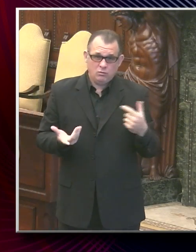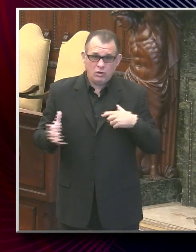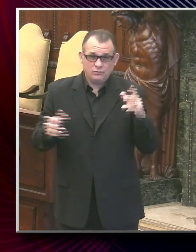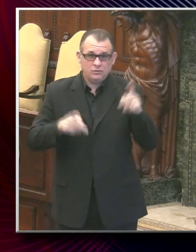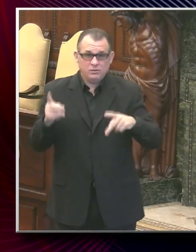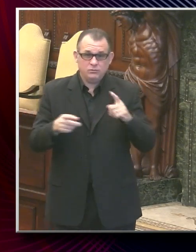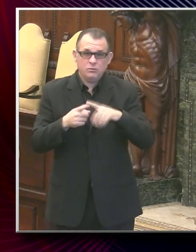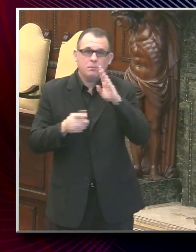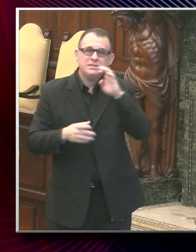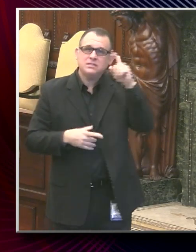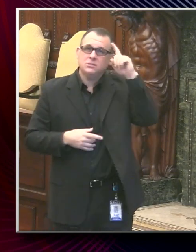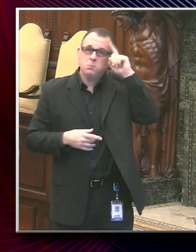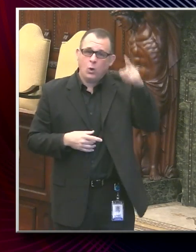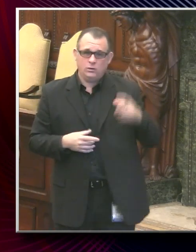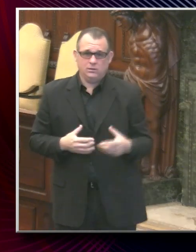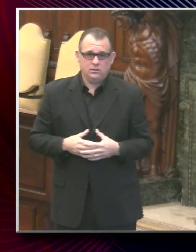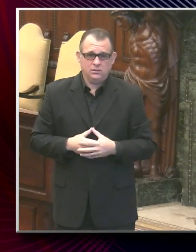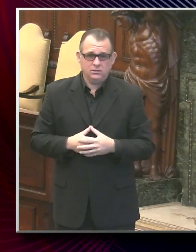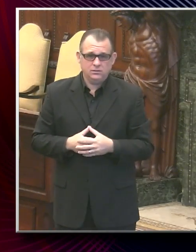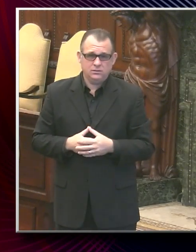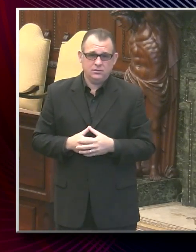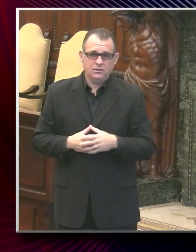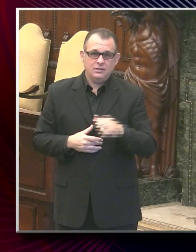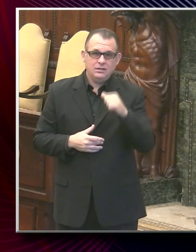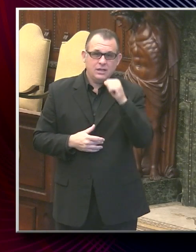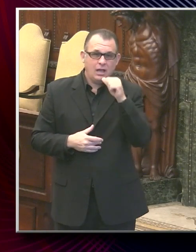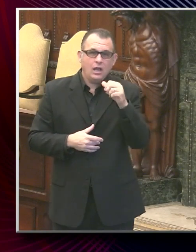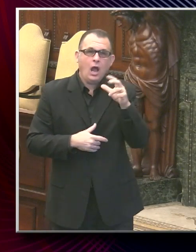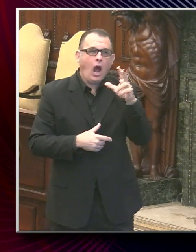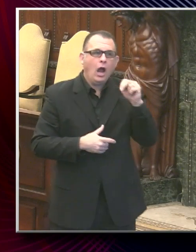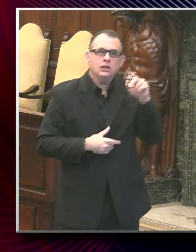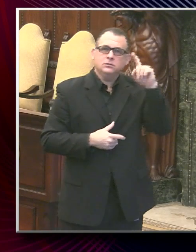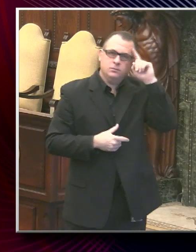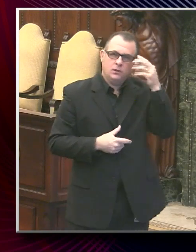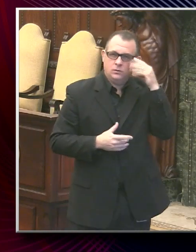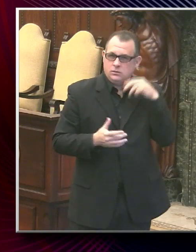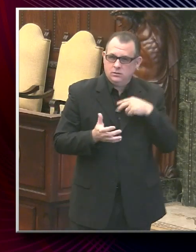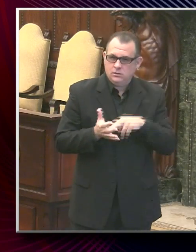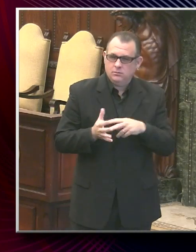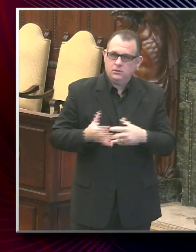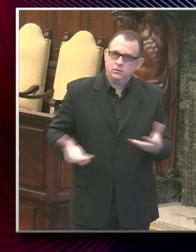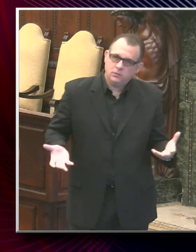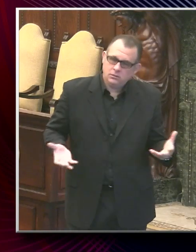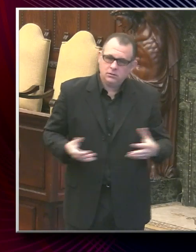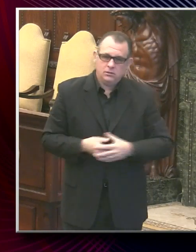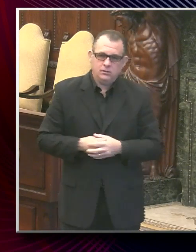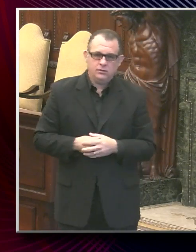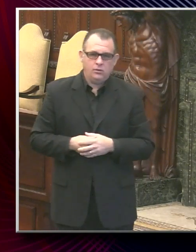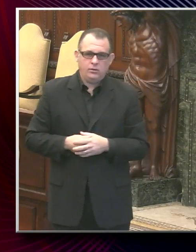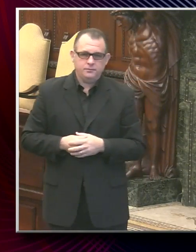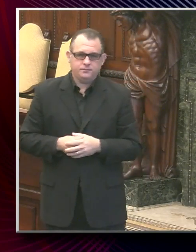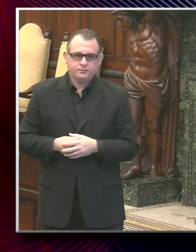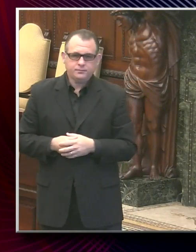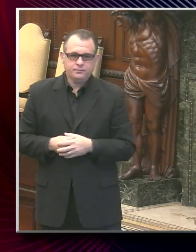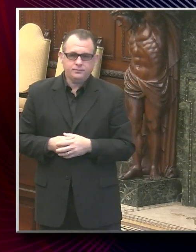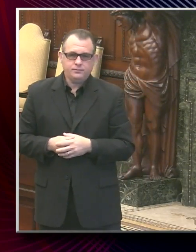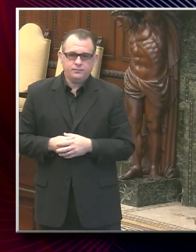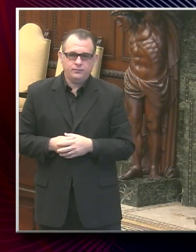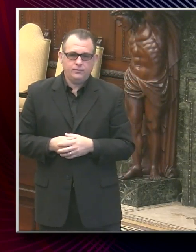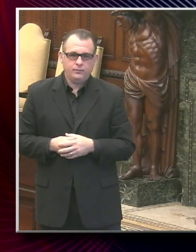to be smart and not unsmart, and don't do these things. And the only thing I would add, I do want to add something, Chad,